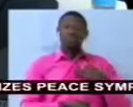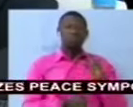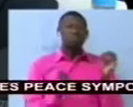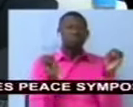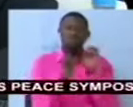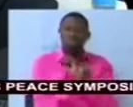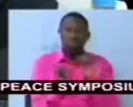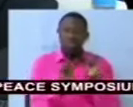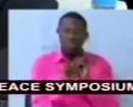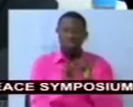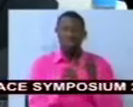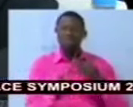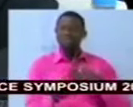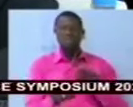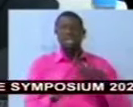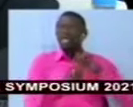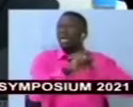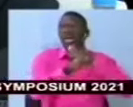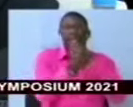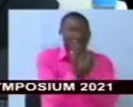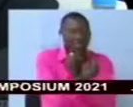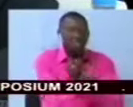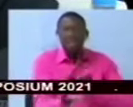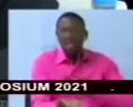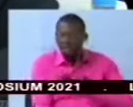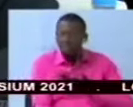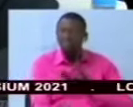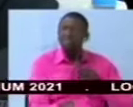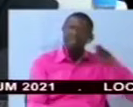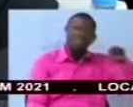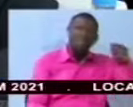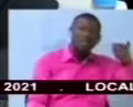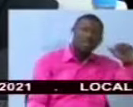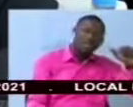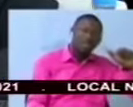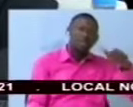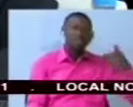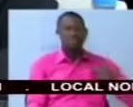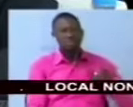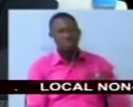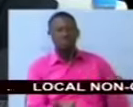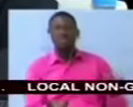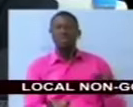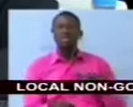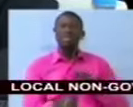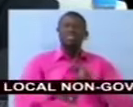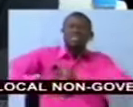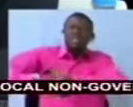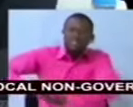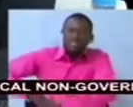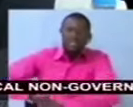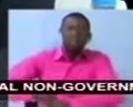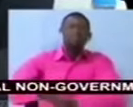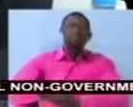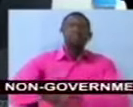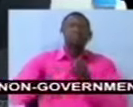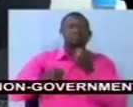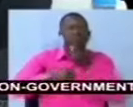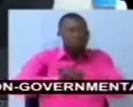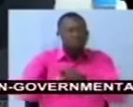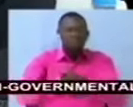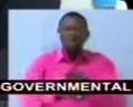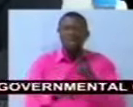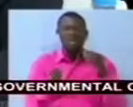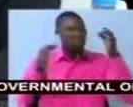were arbitrarily arrested by NIA agents and illegally detained without